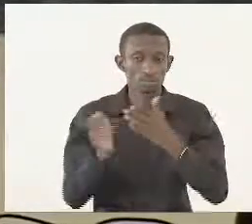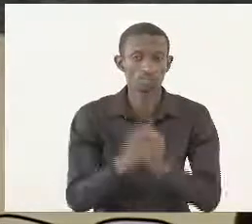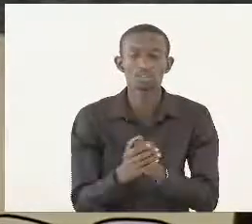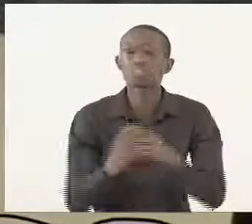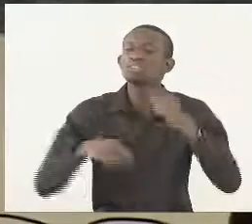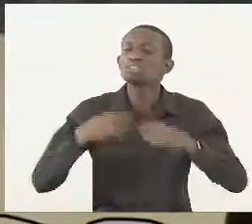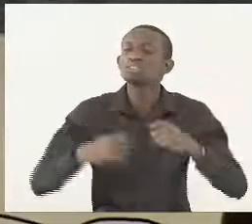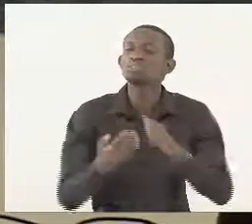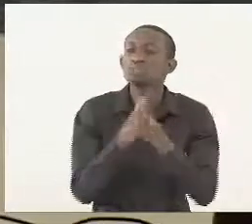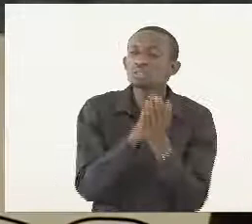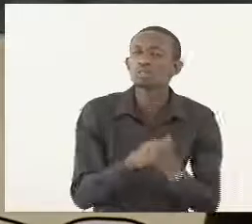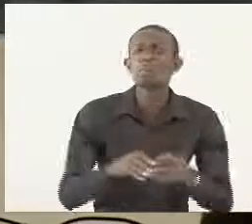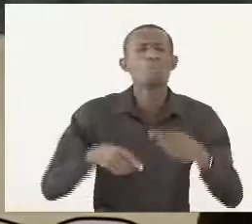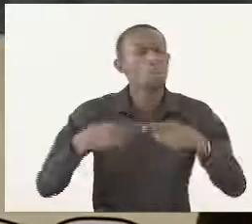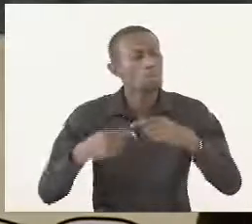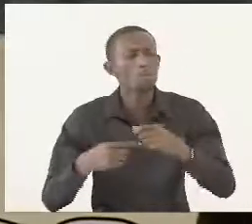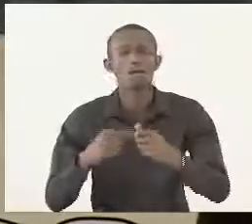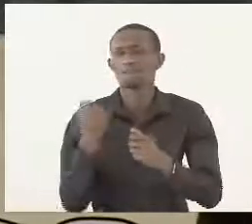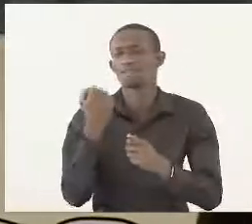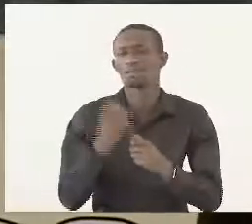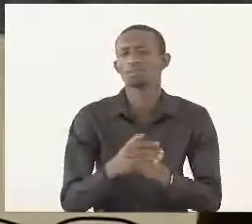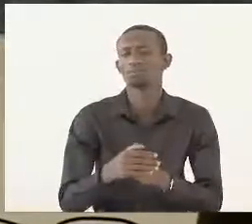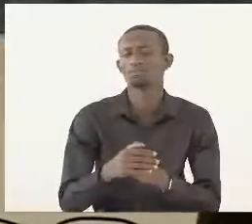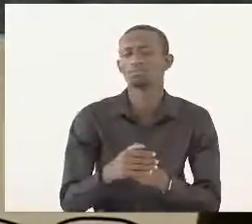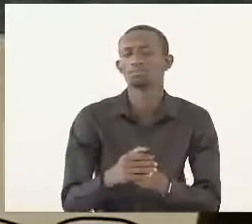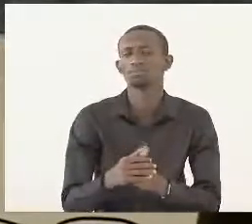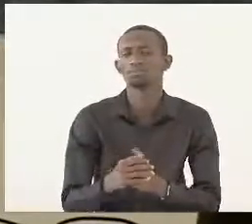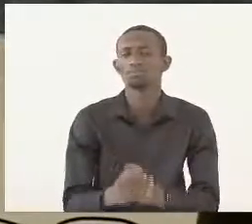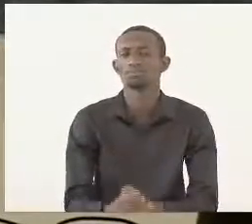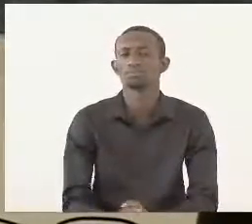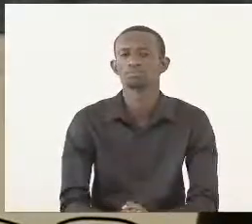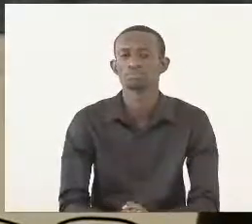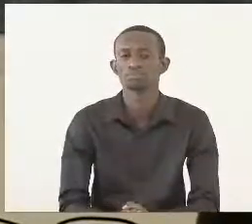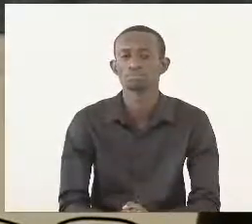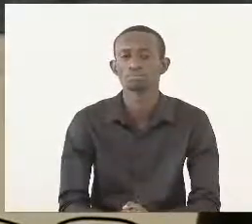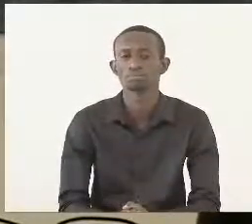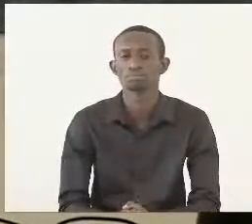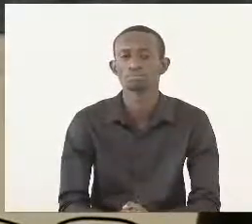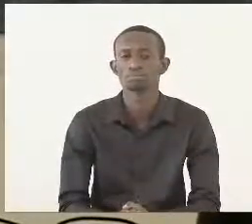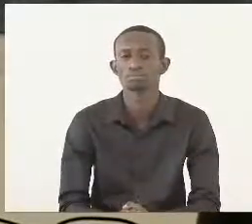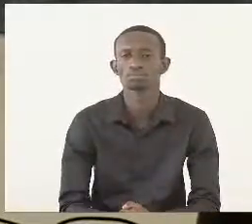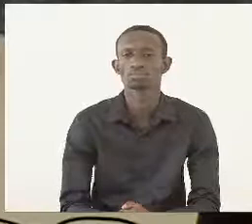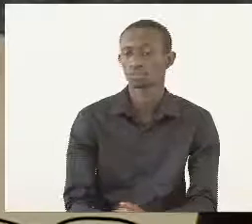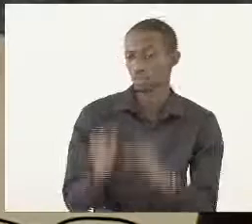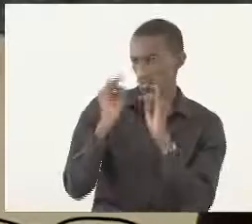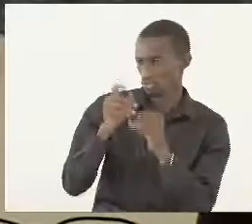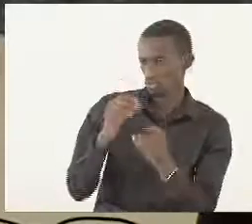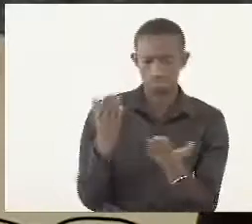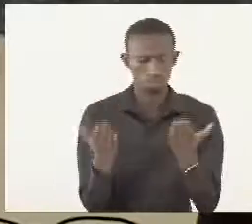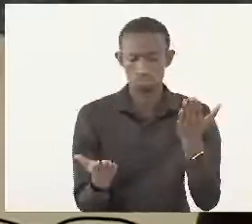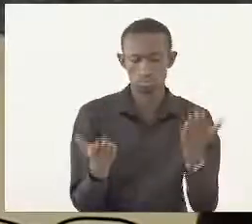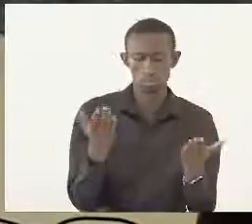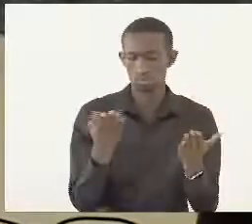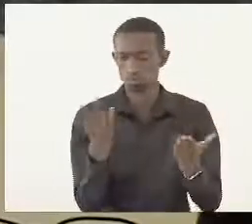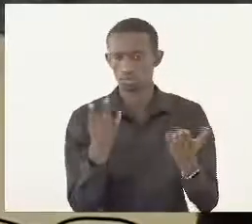becomes more and more vigorous and more dangerous. So when we complete this, we said we